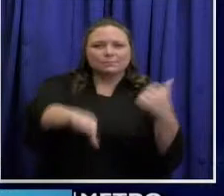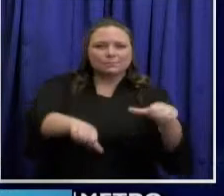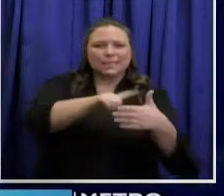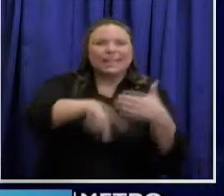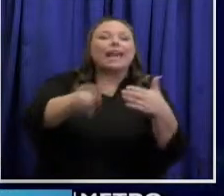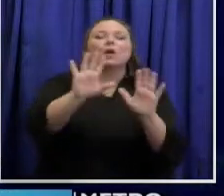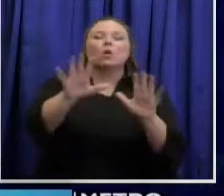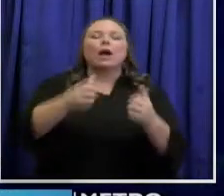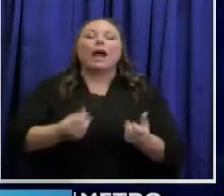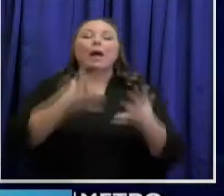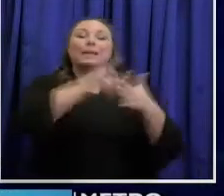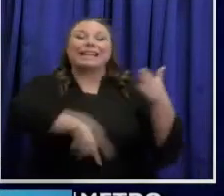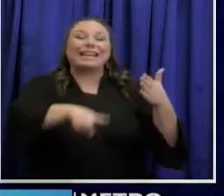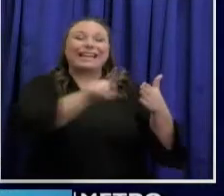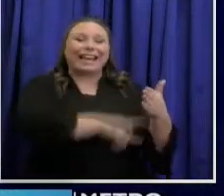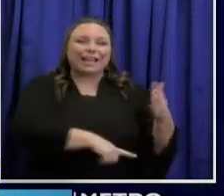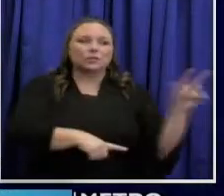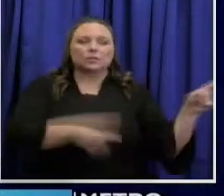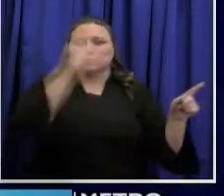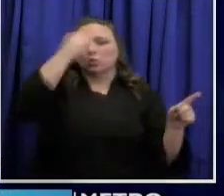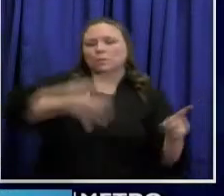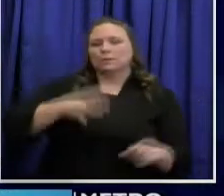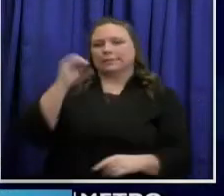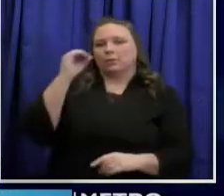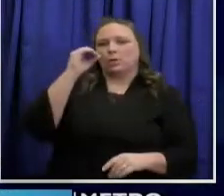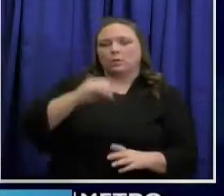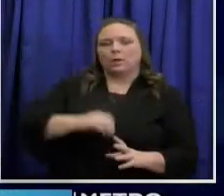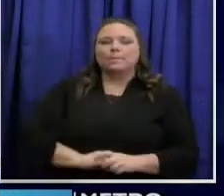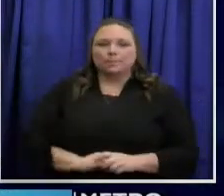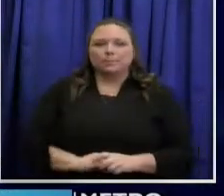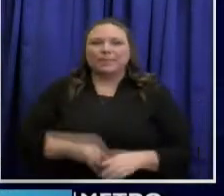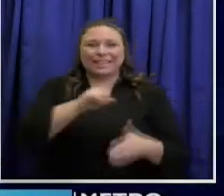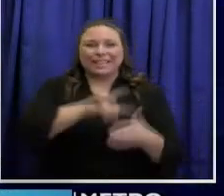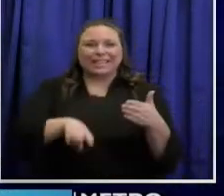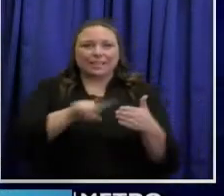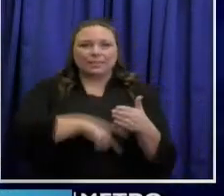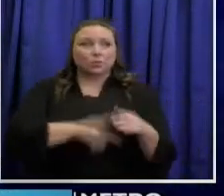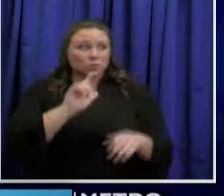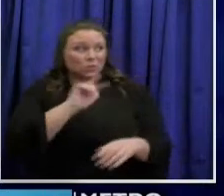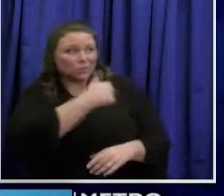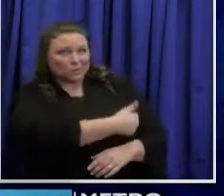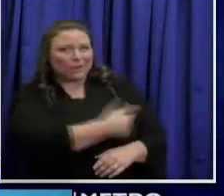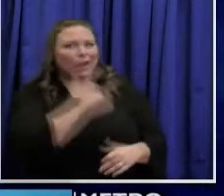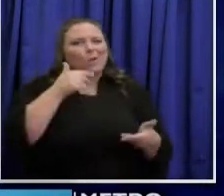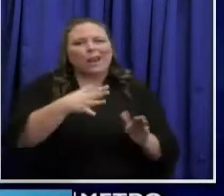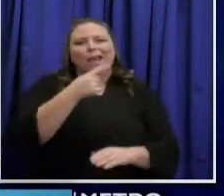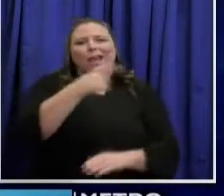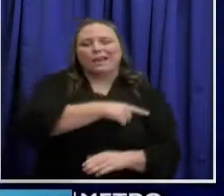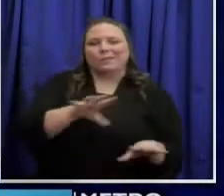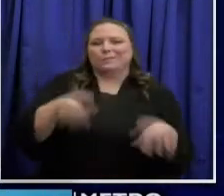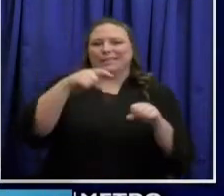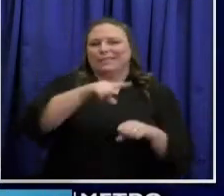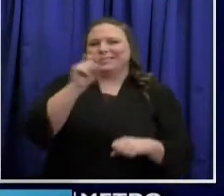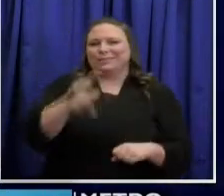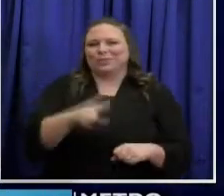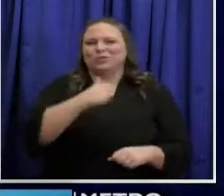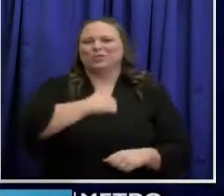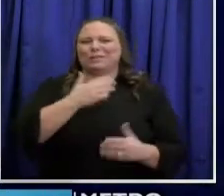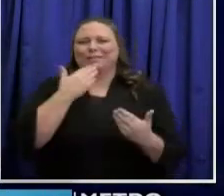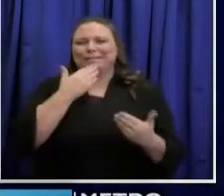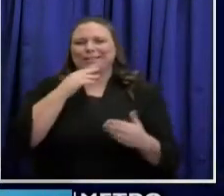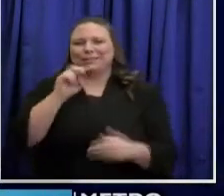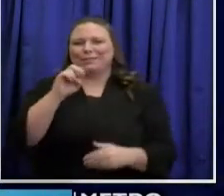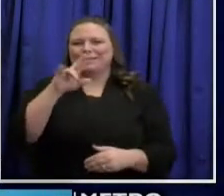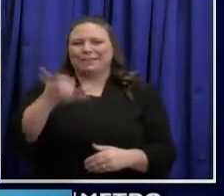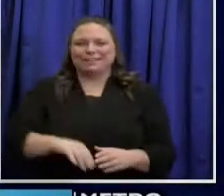Caldwell informs me of 0 have been canceled. Do you want to? Yeah, and I'll let Dr. Caldwell actually take this question. I apologize. Thank you,